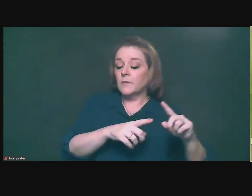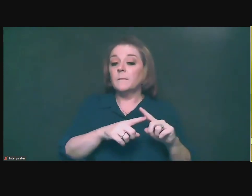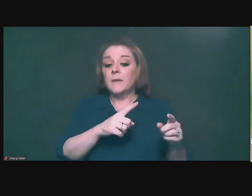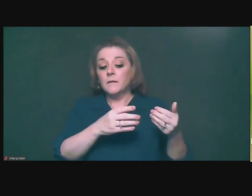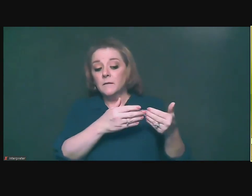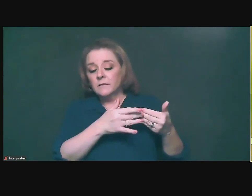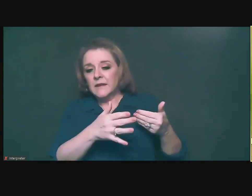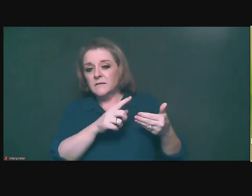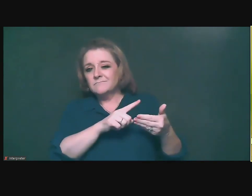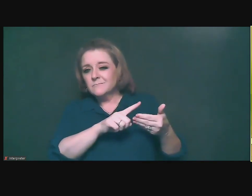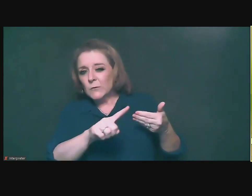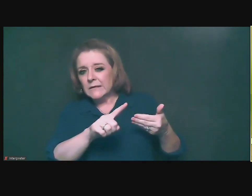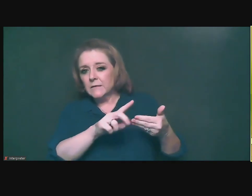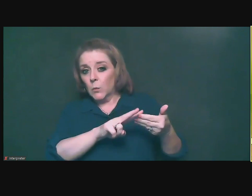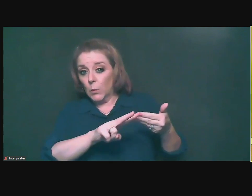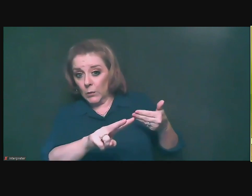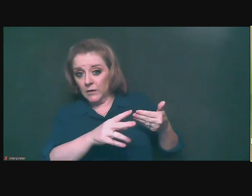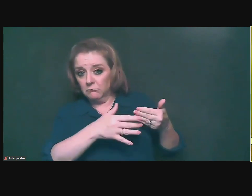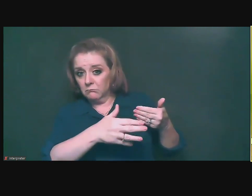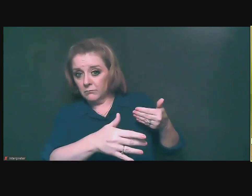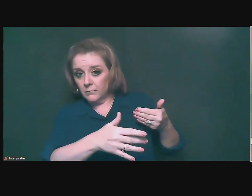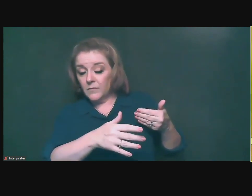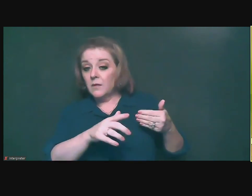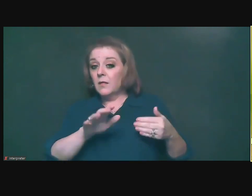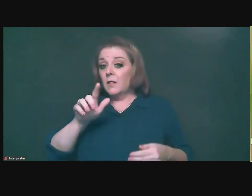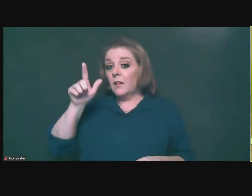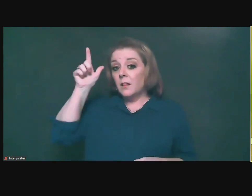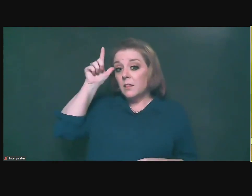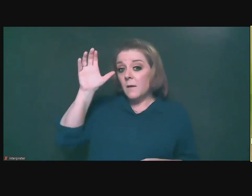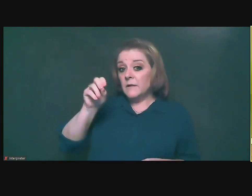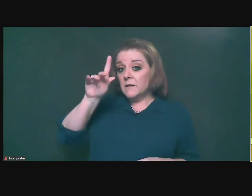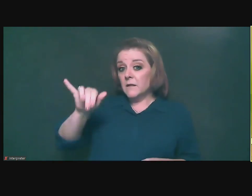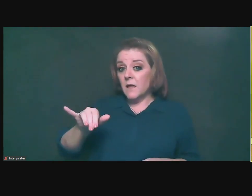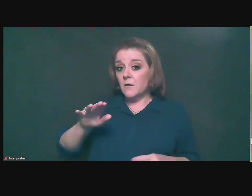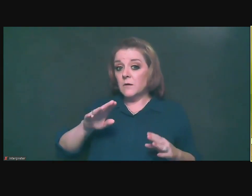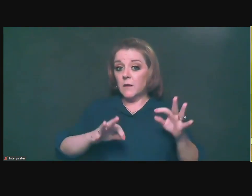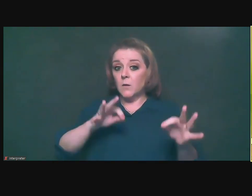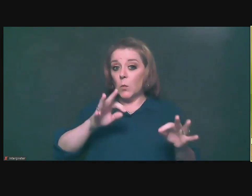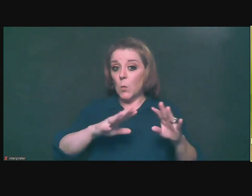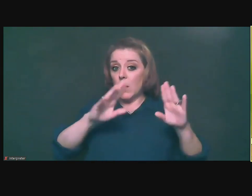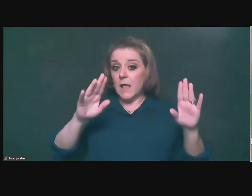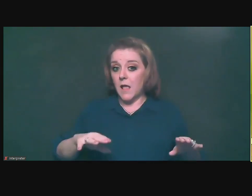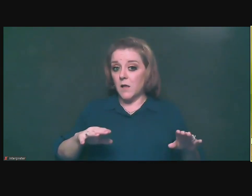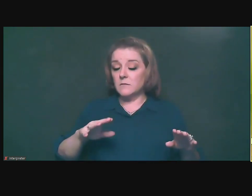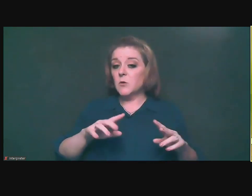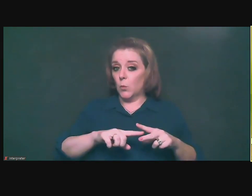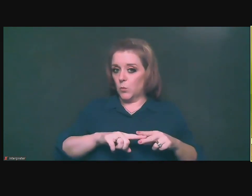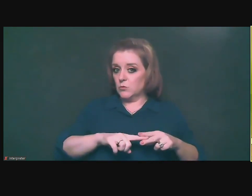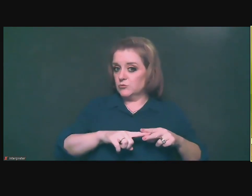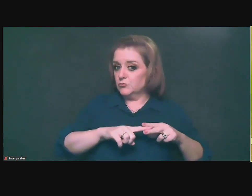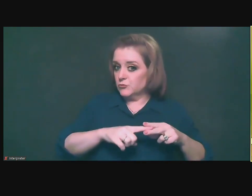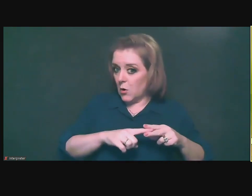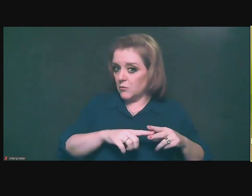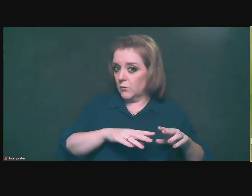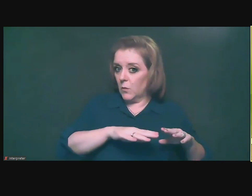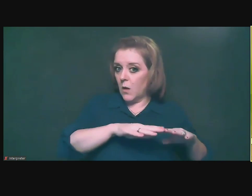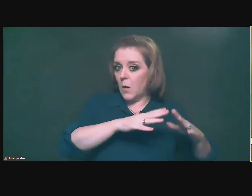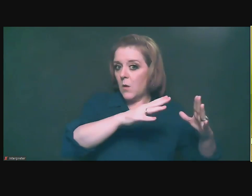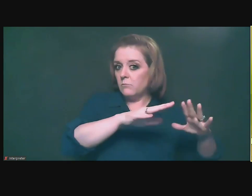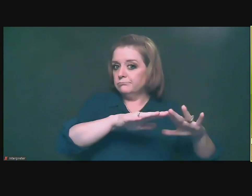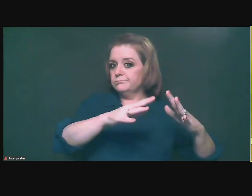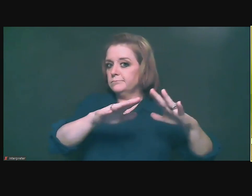of weeks, the Lubbock County Courthouse will begin reopening many of our offices that have been